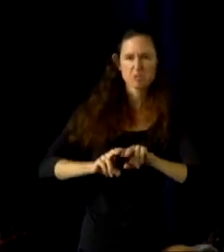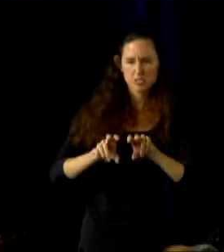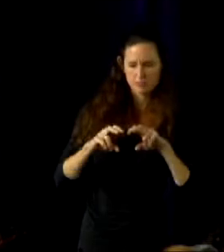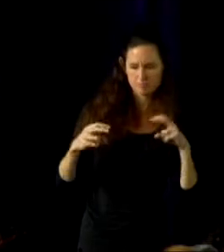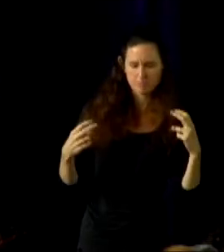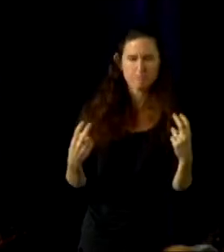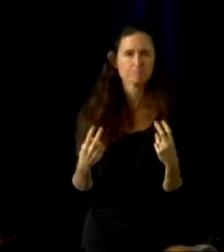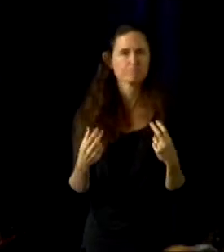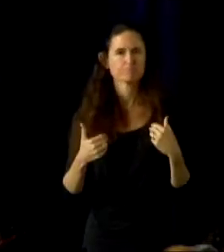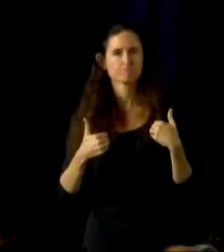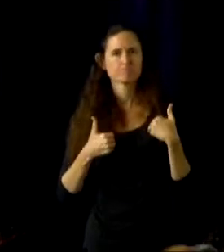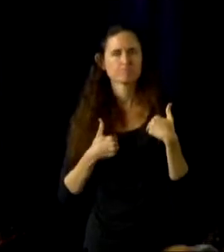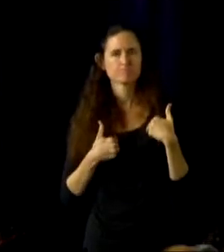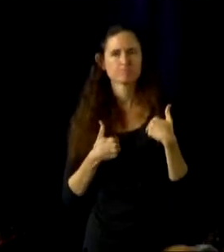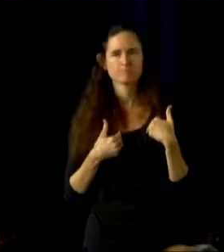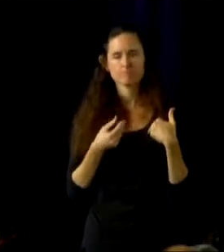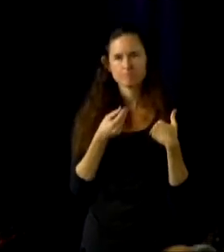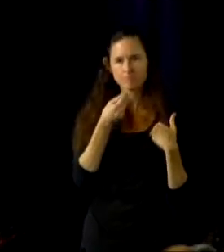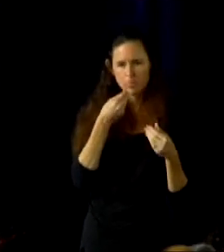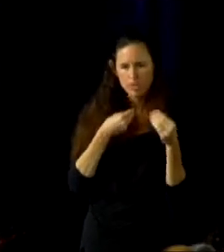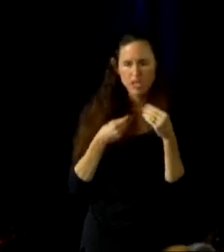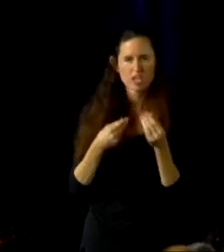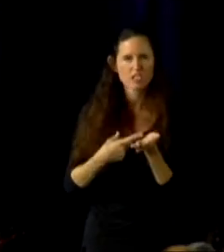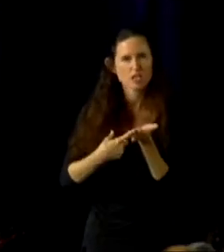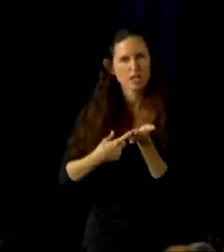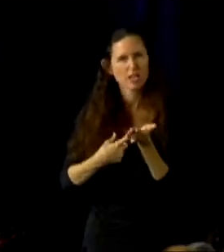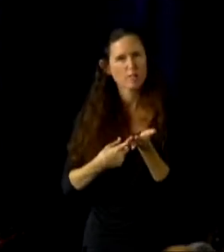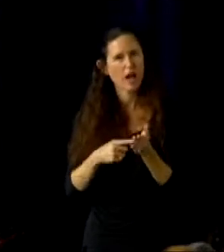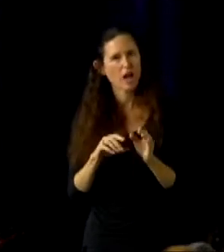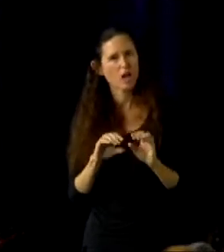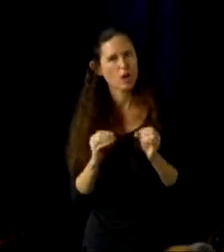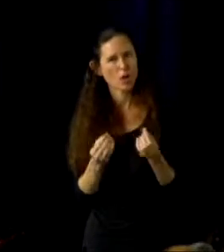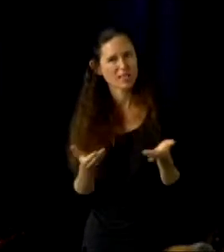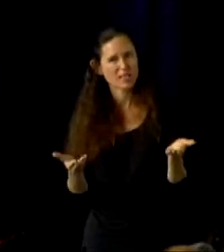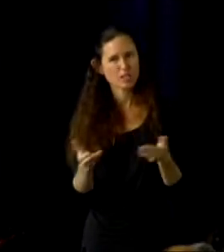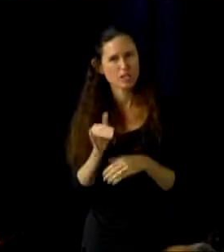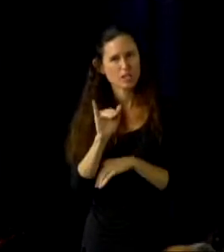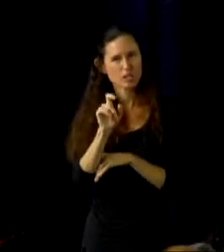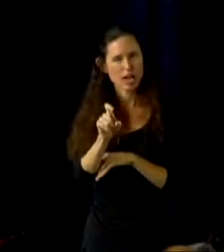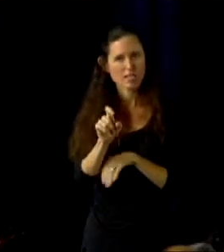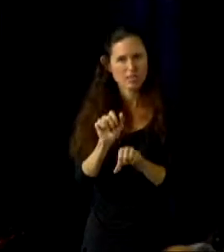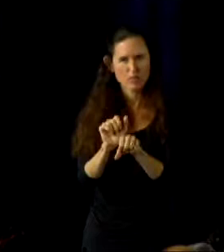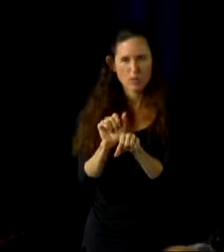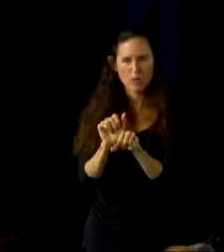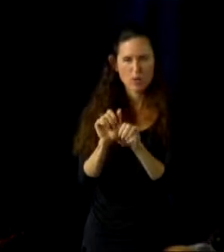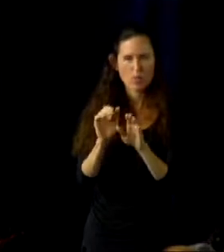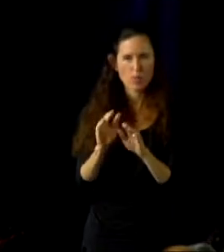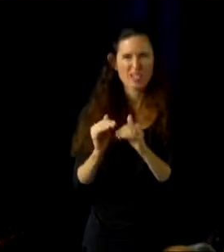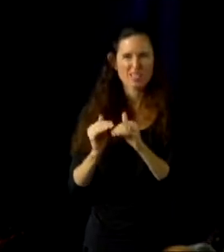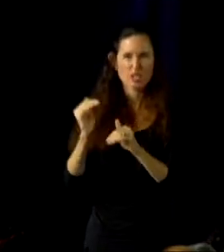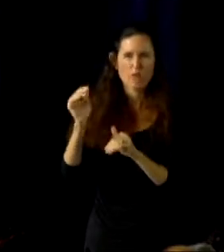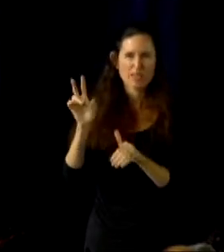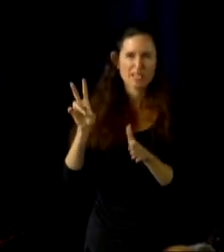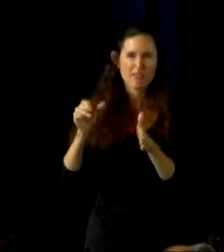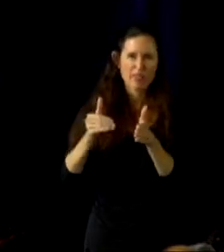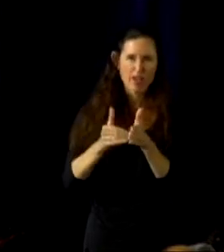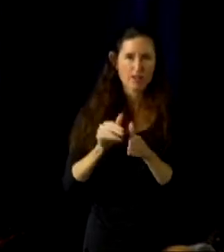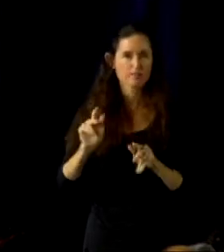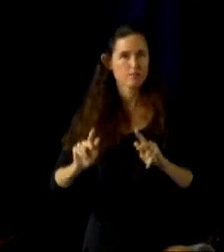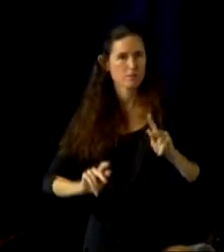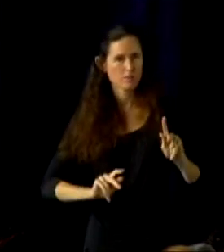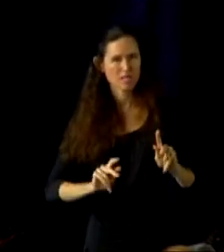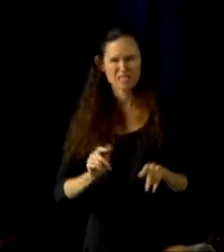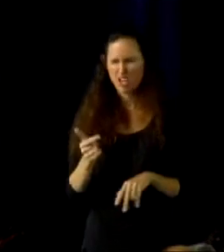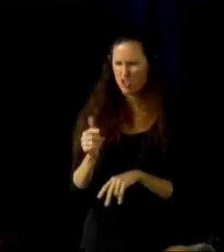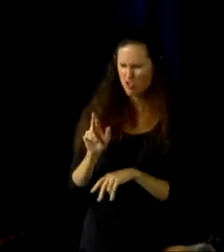having lunch with Greg, and you know, he's talking about an organization that here in Jacksonville employs over 7,000 people. I said, well, Greg,